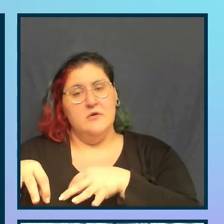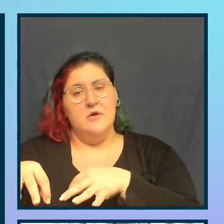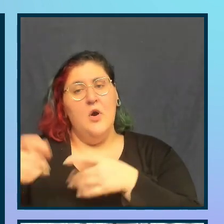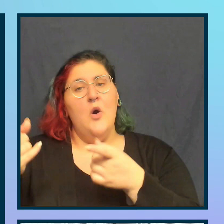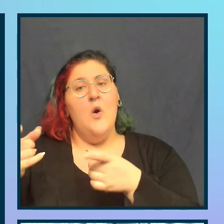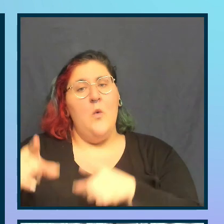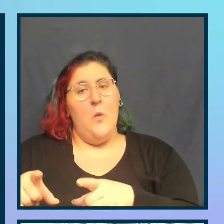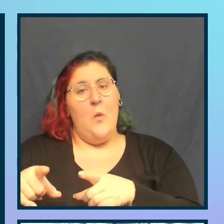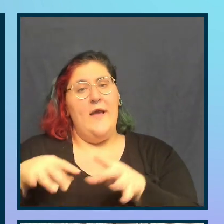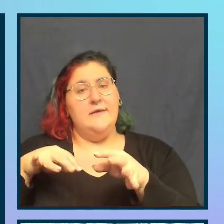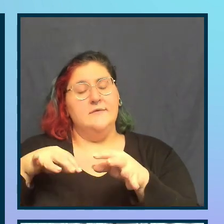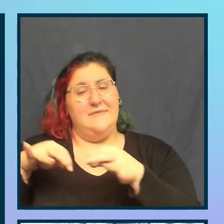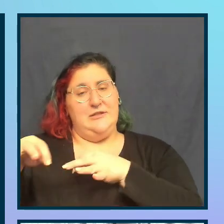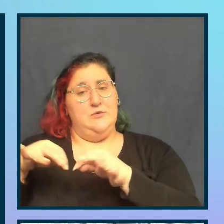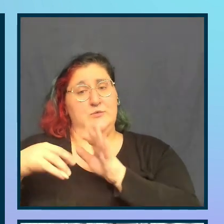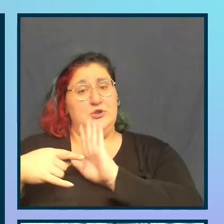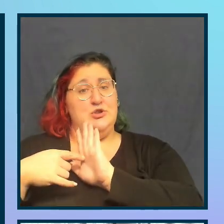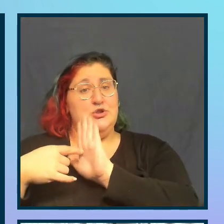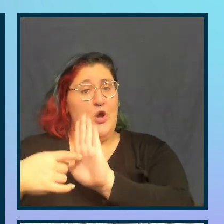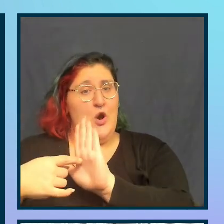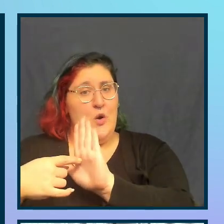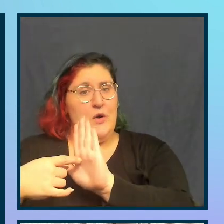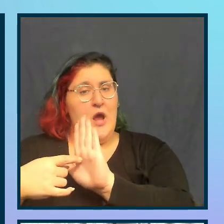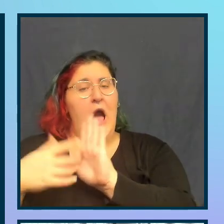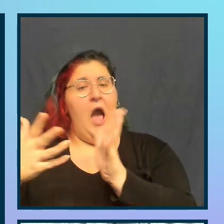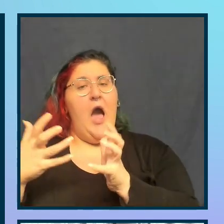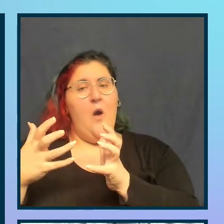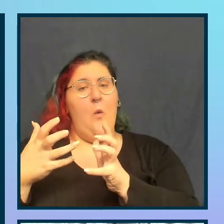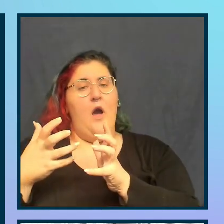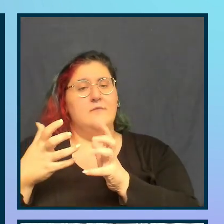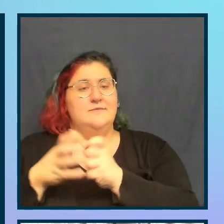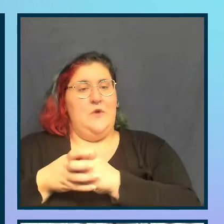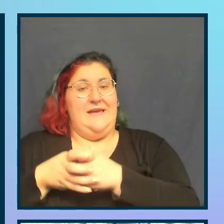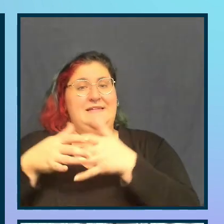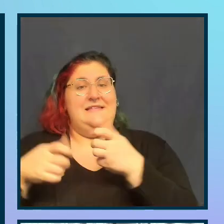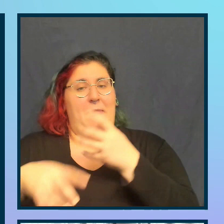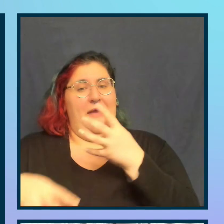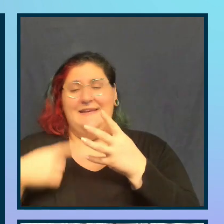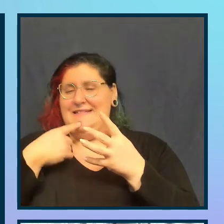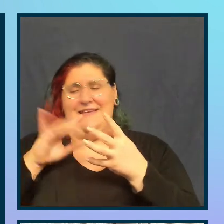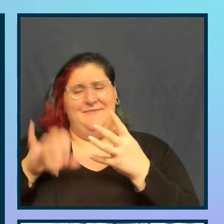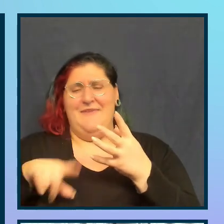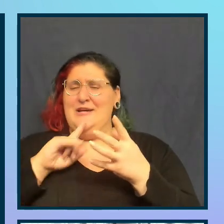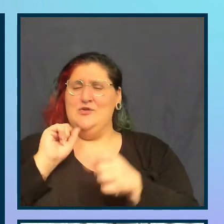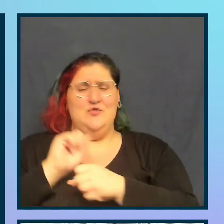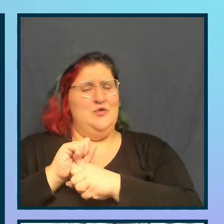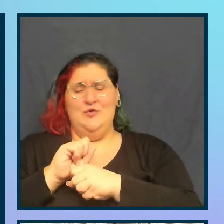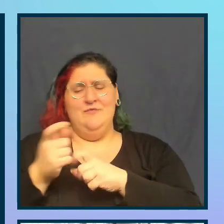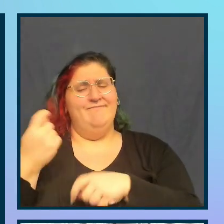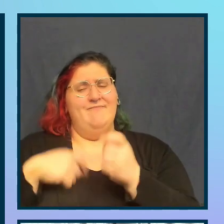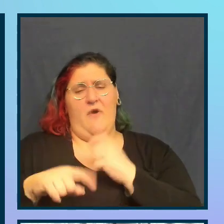expand this or have it be aria expanded equals true. When it's not, I want it to be false. So I'm going to go ahead and save